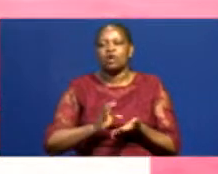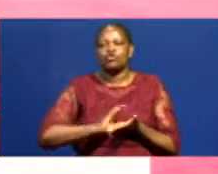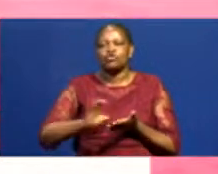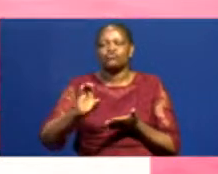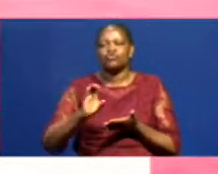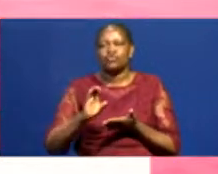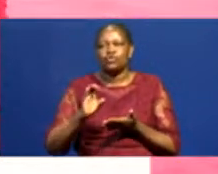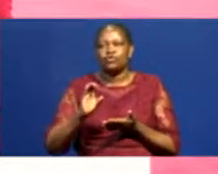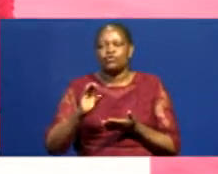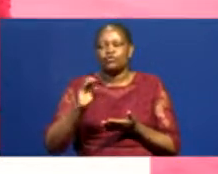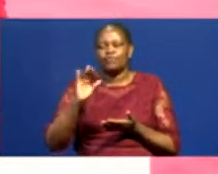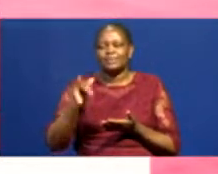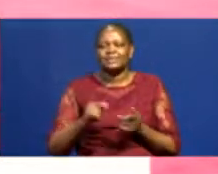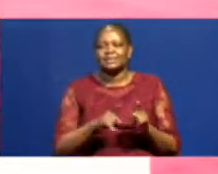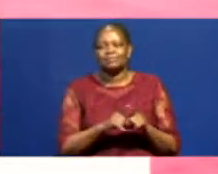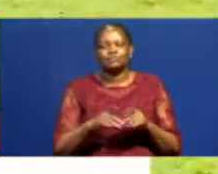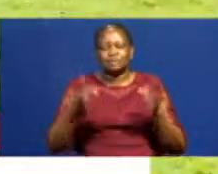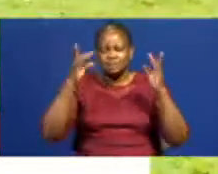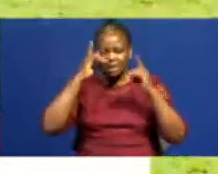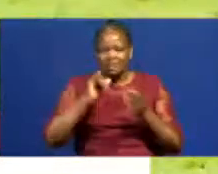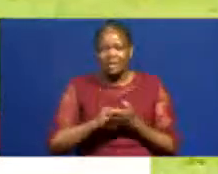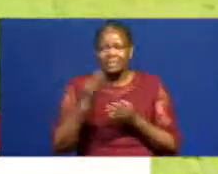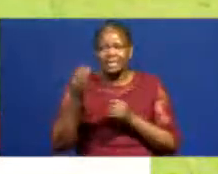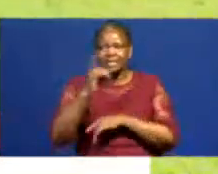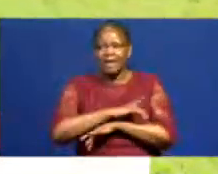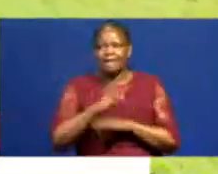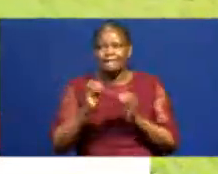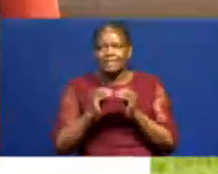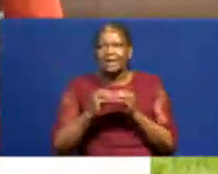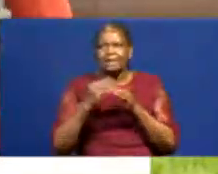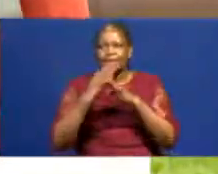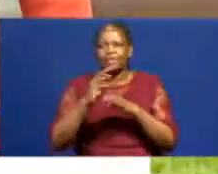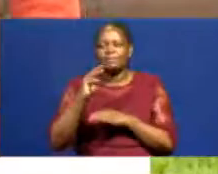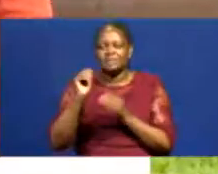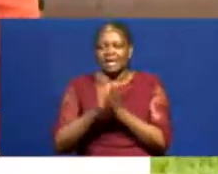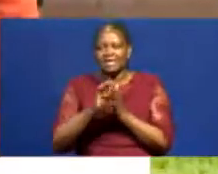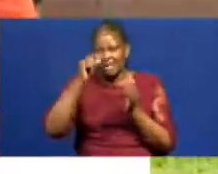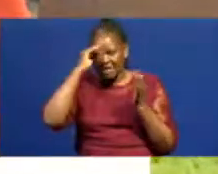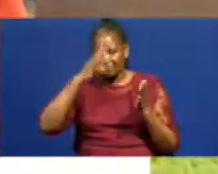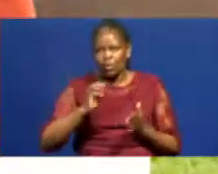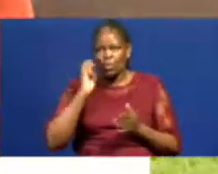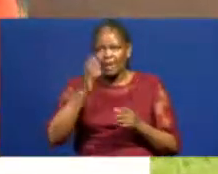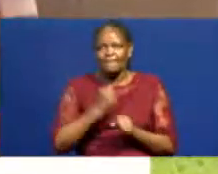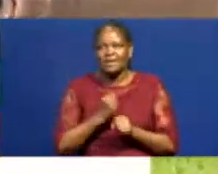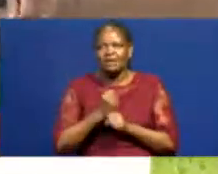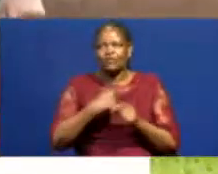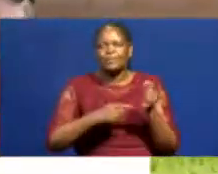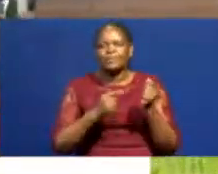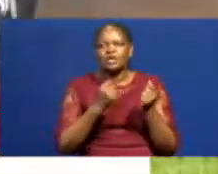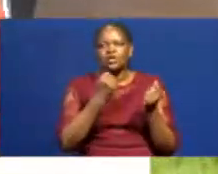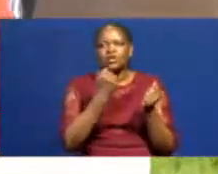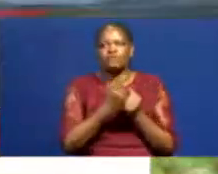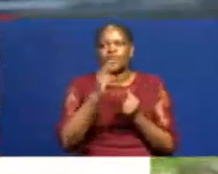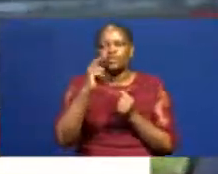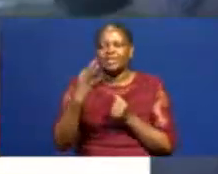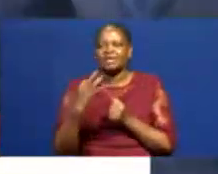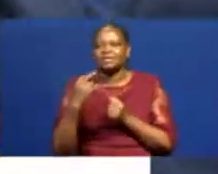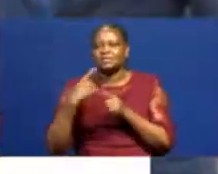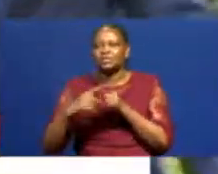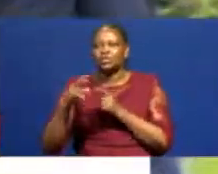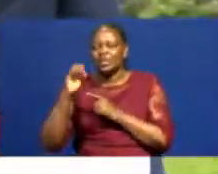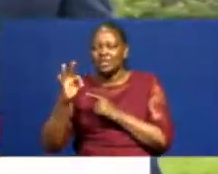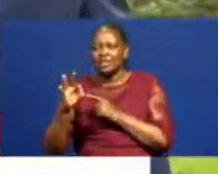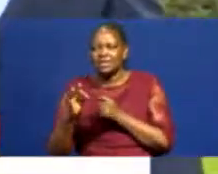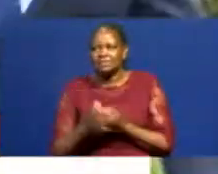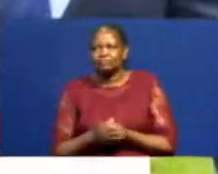It was also resolved that a three-day meeting between the MCAs and the governor will be held from the November 23rd, 2023 to